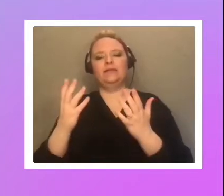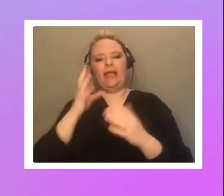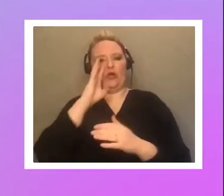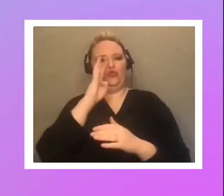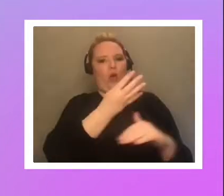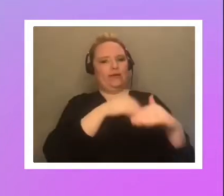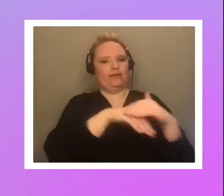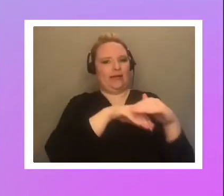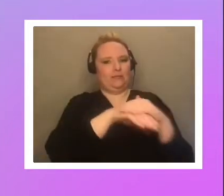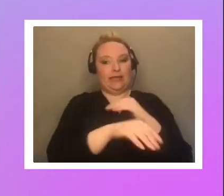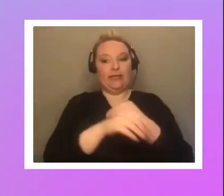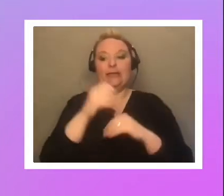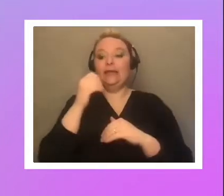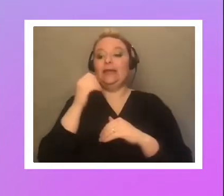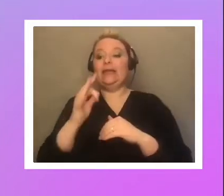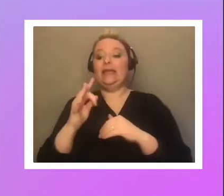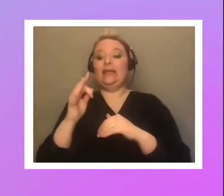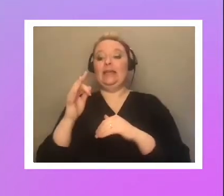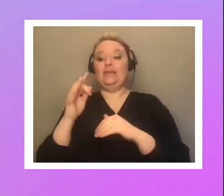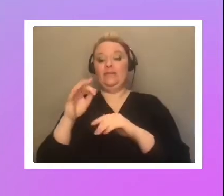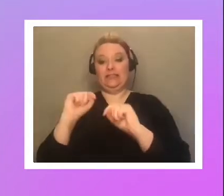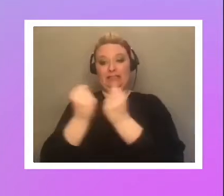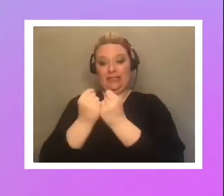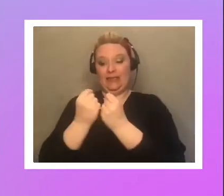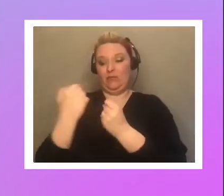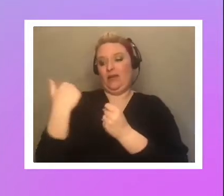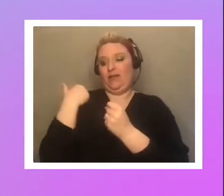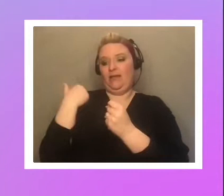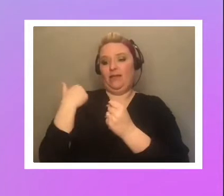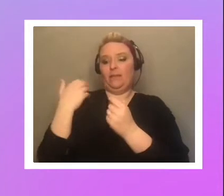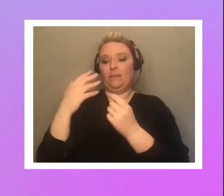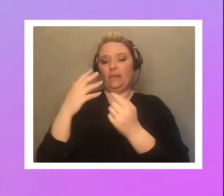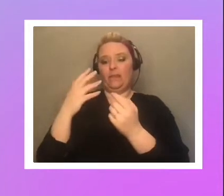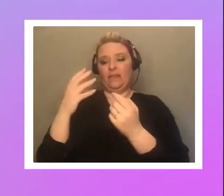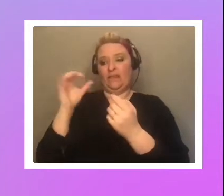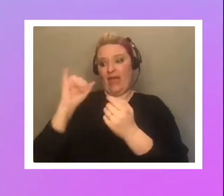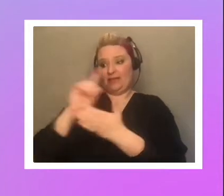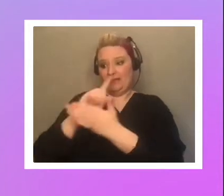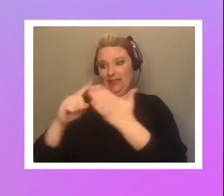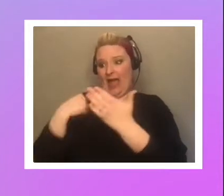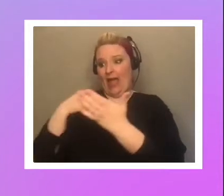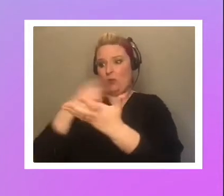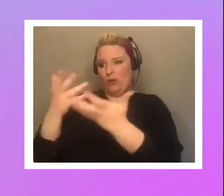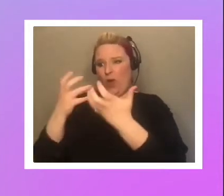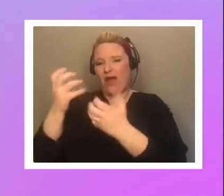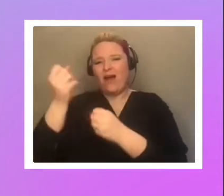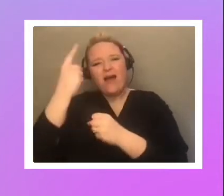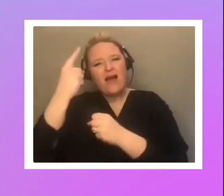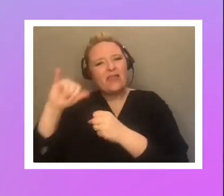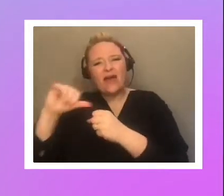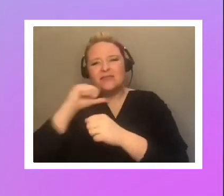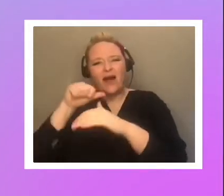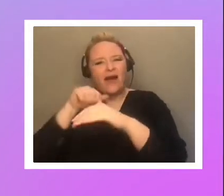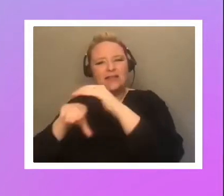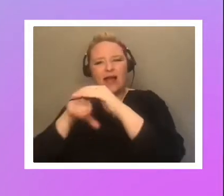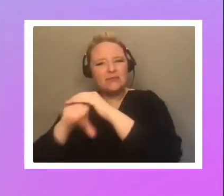are pointing you in an inaccessible design direction, if